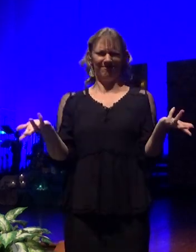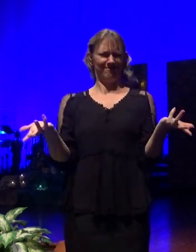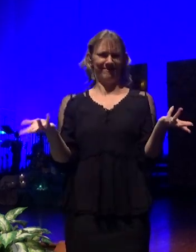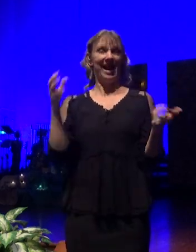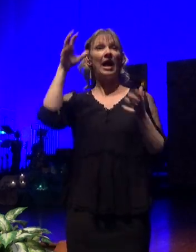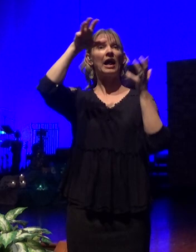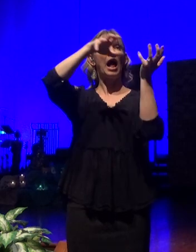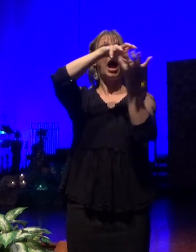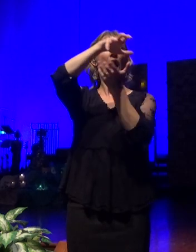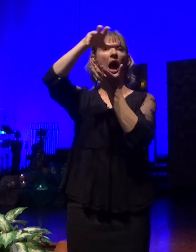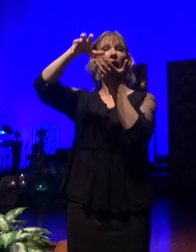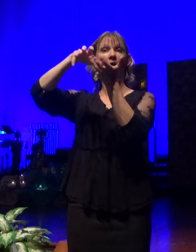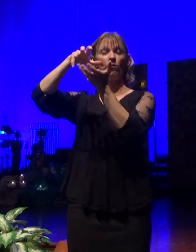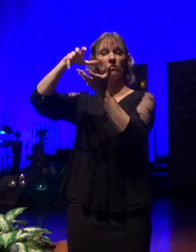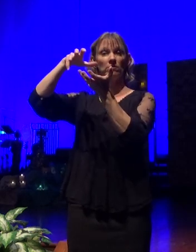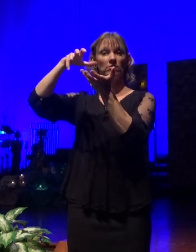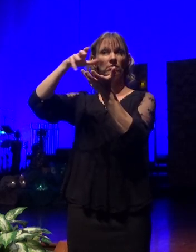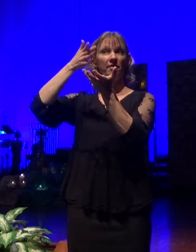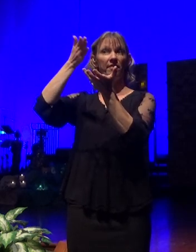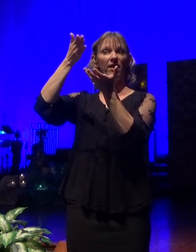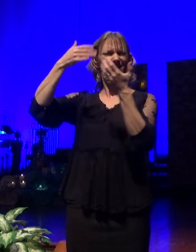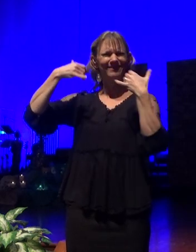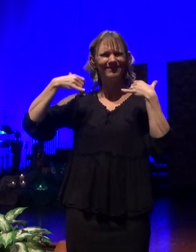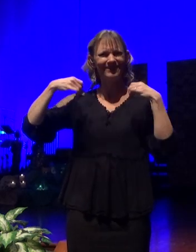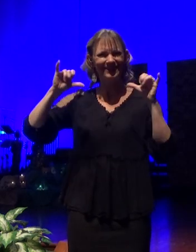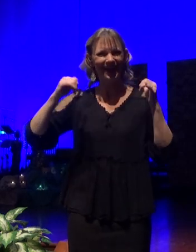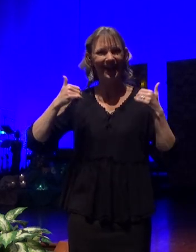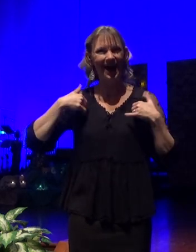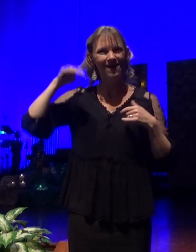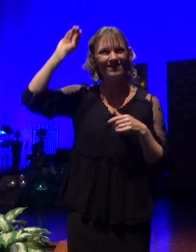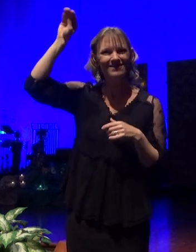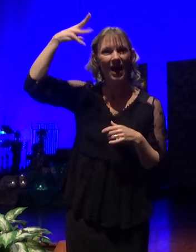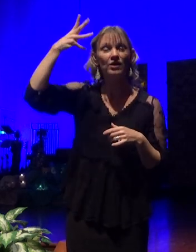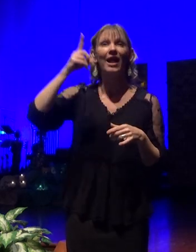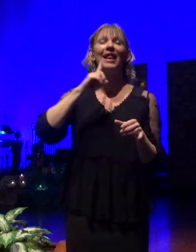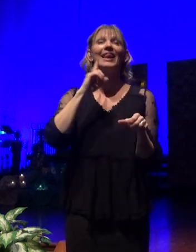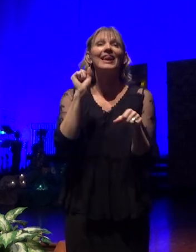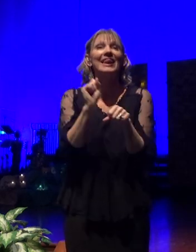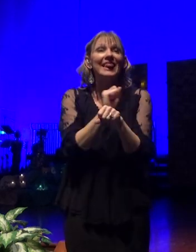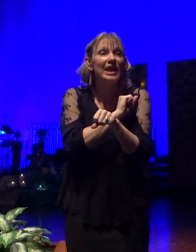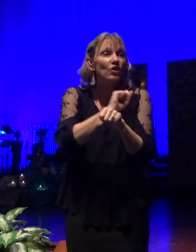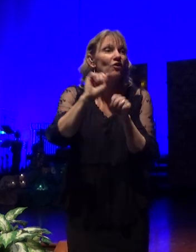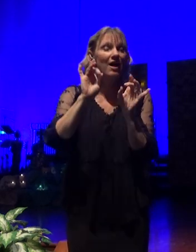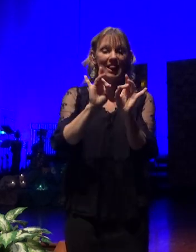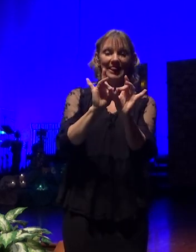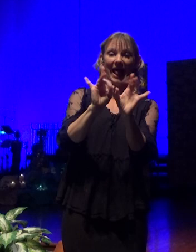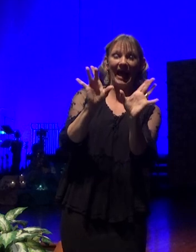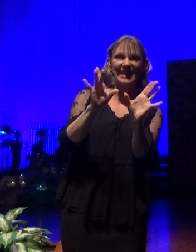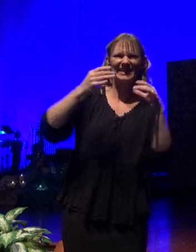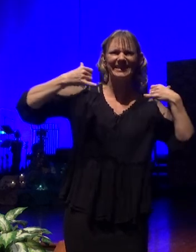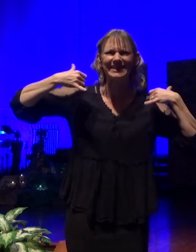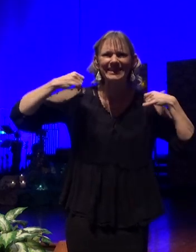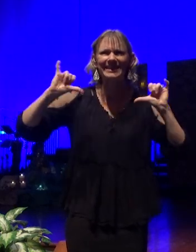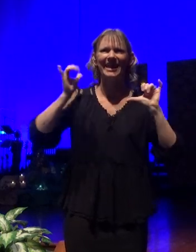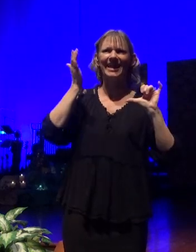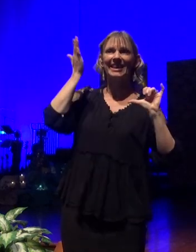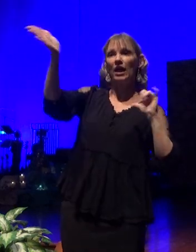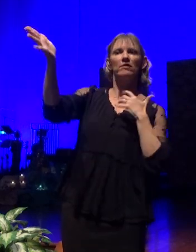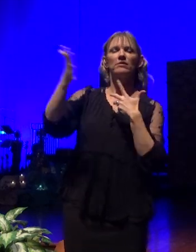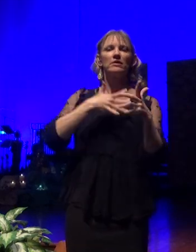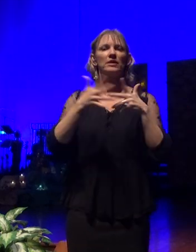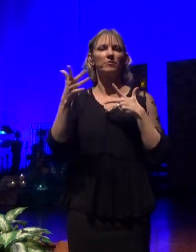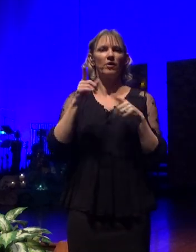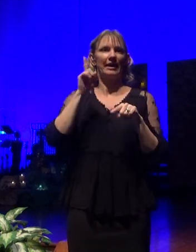present, there's still sunshine. The literal elements of light are still present even when we can't see the